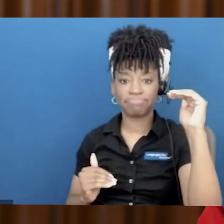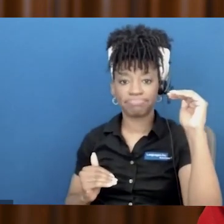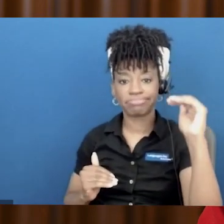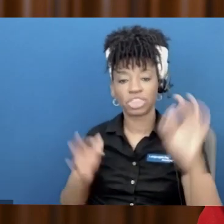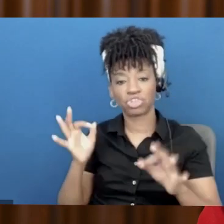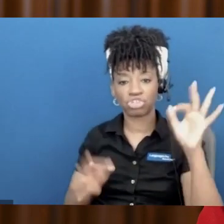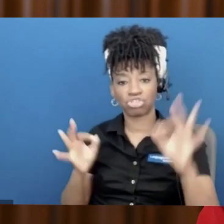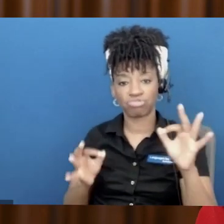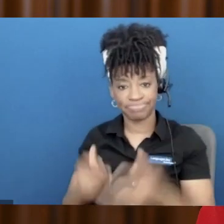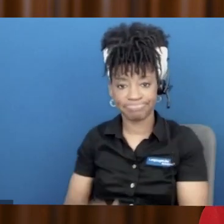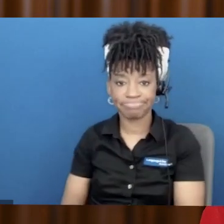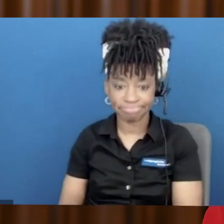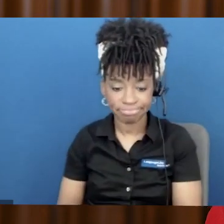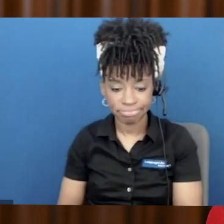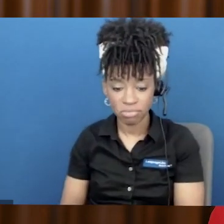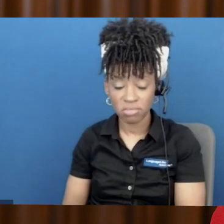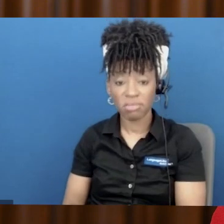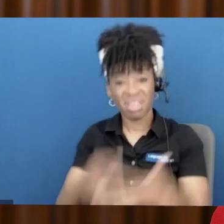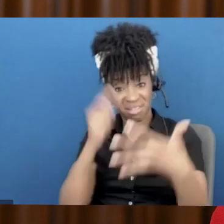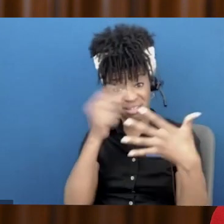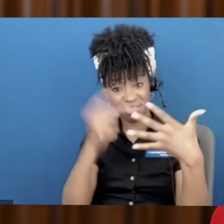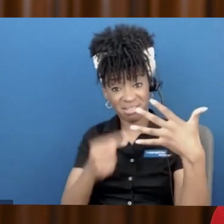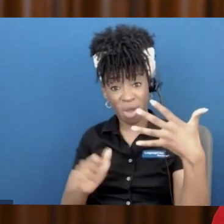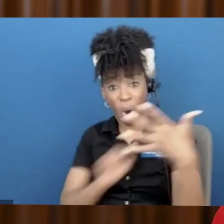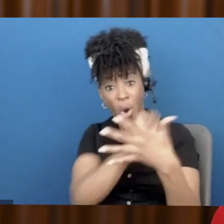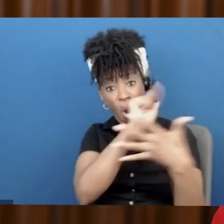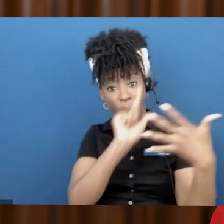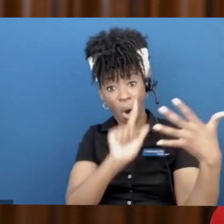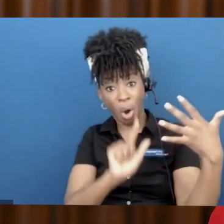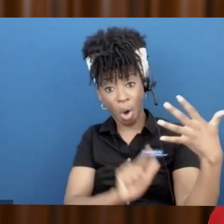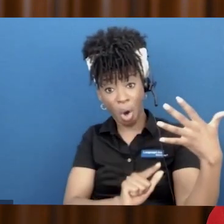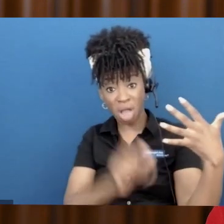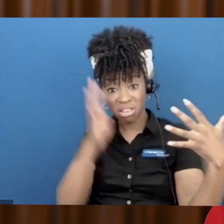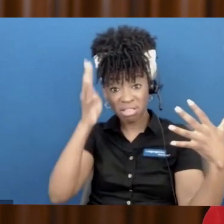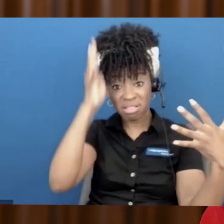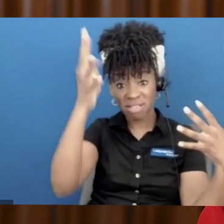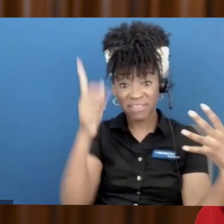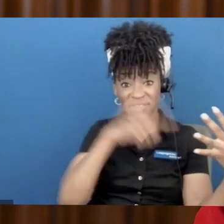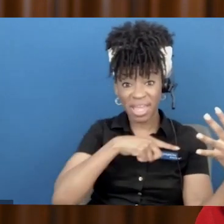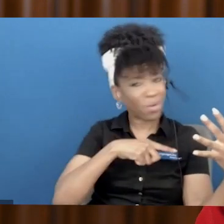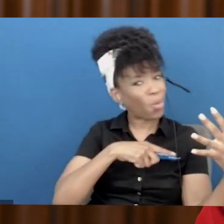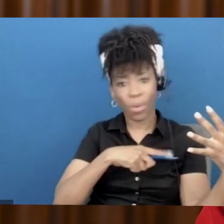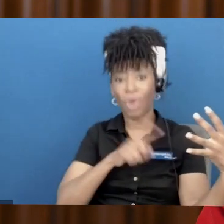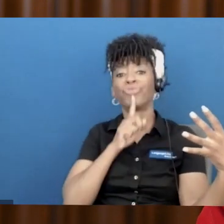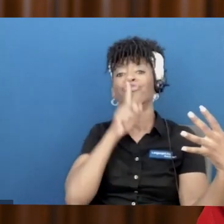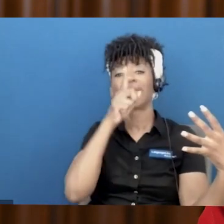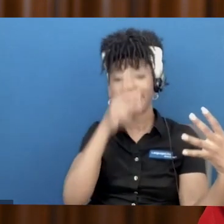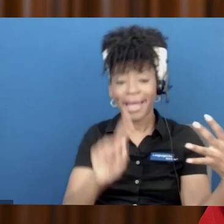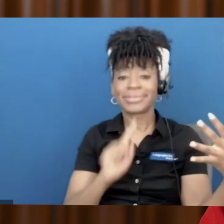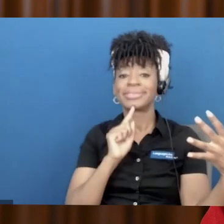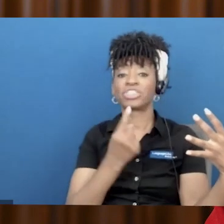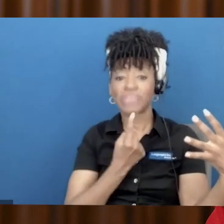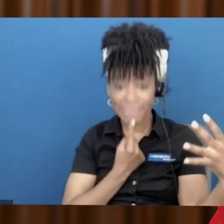system. All of these sentiments are real, and all need to be taken seriously. The Black Lives Matter movement